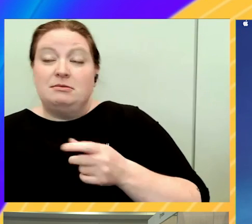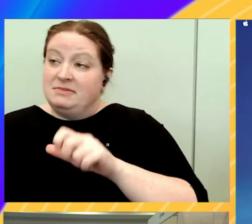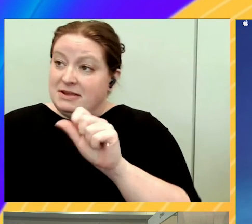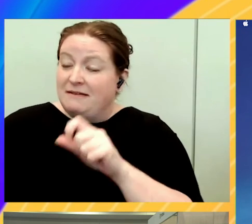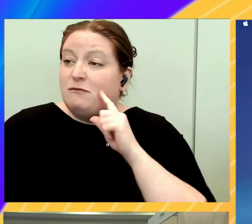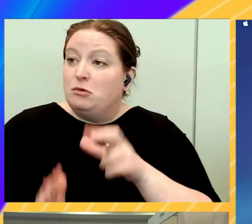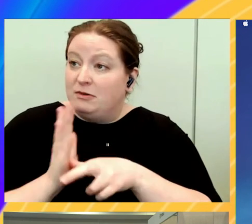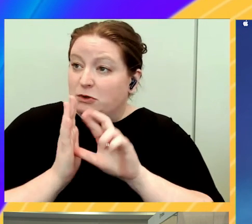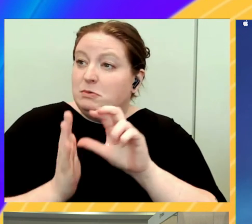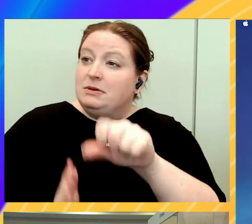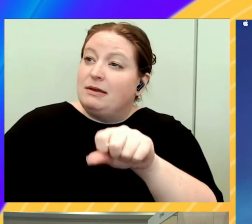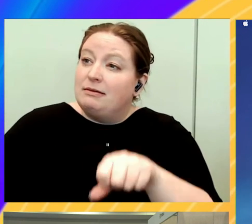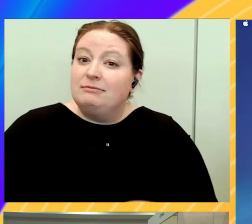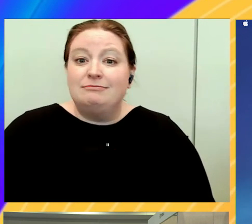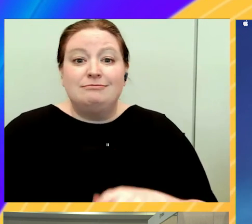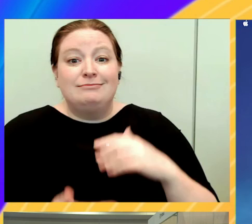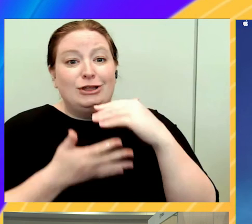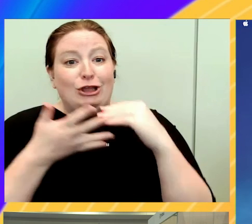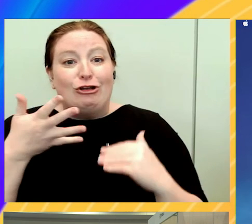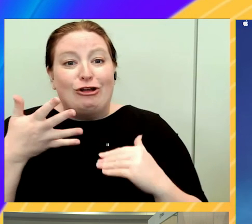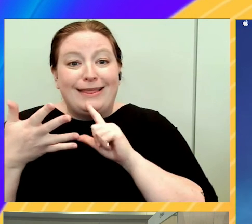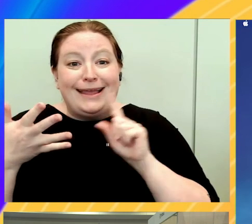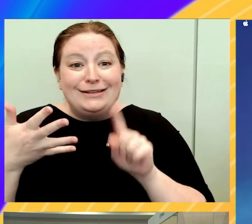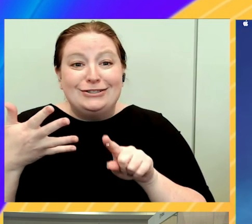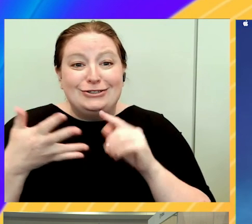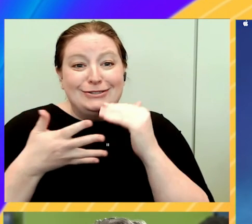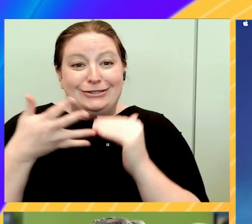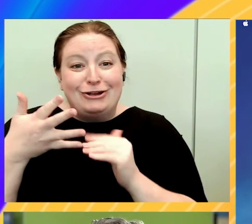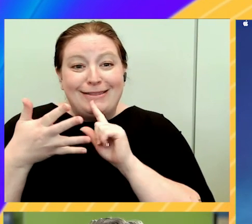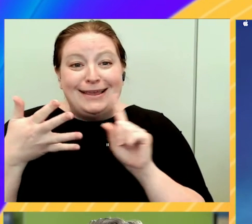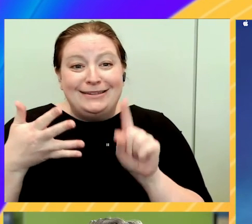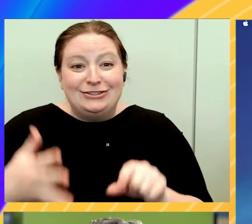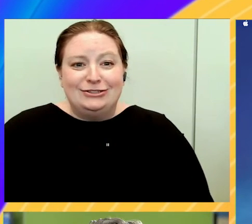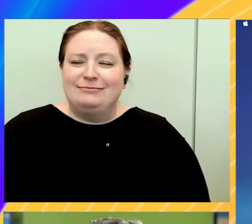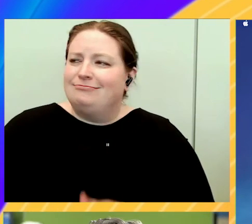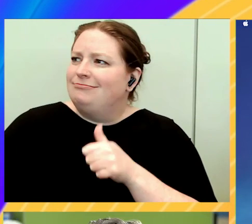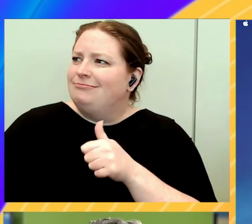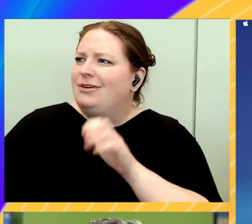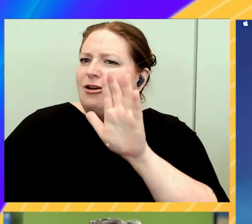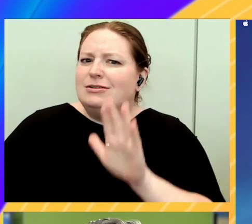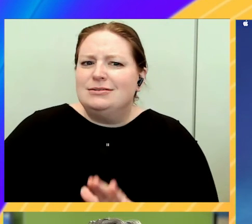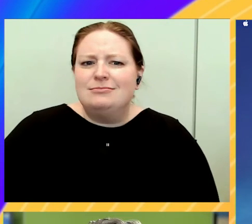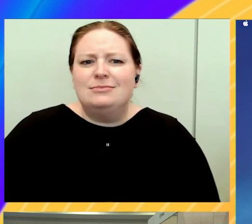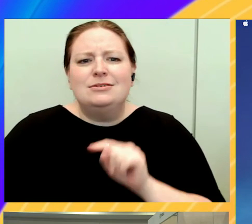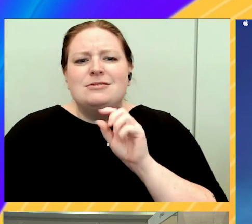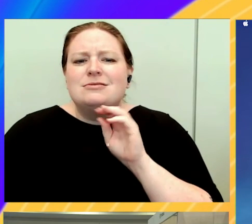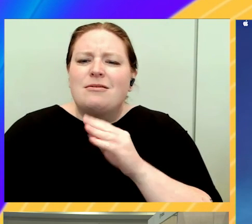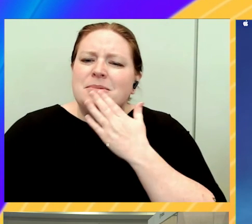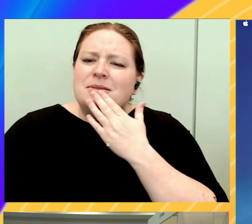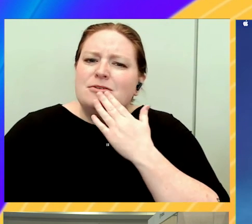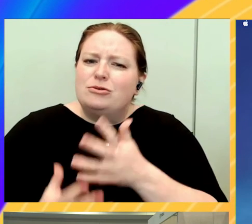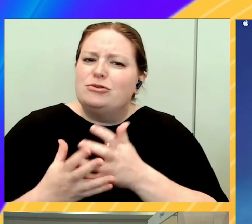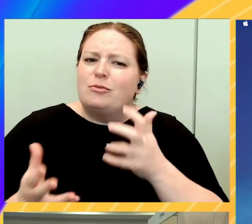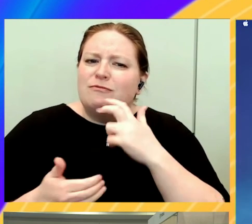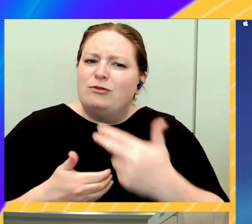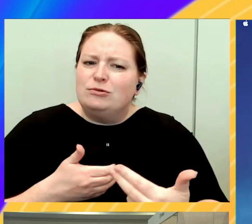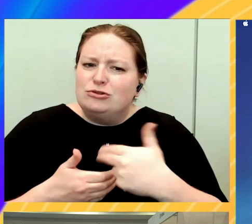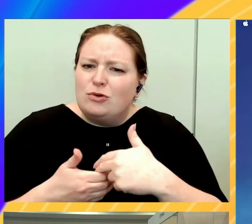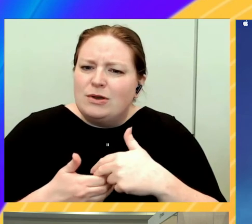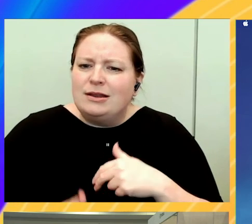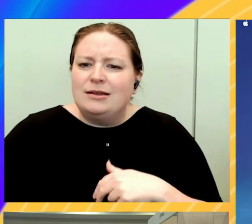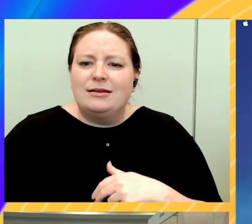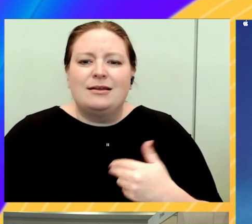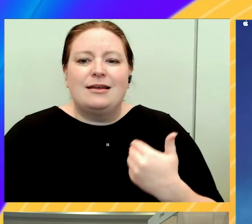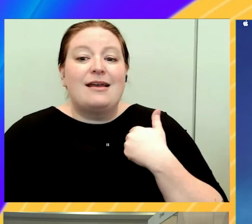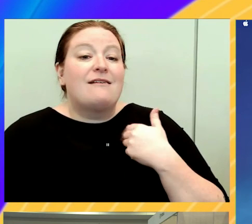are the answers. So awesome. Well, Tom and Leo, thank you very much for coming on. We have about 30 seconds